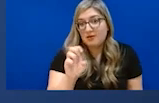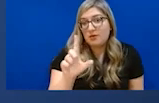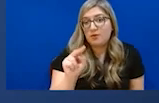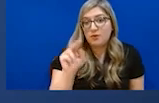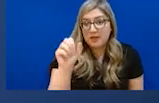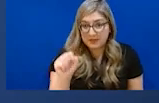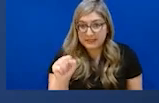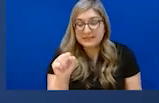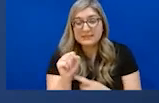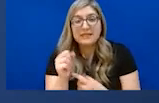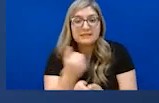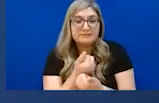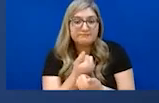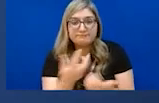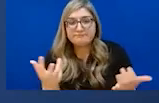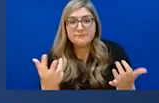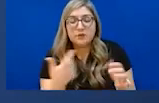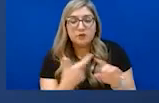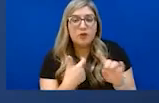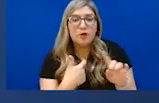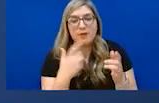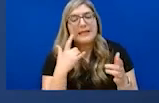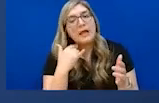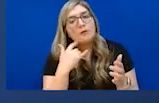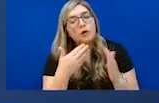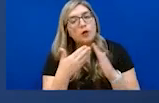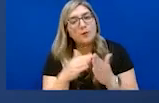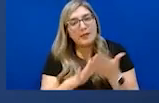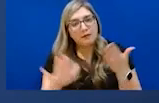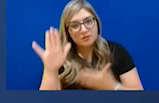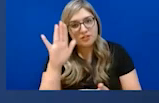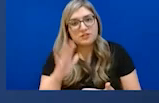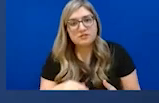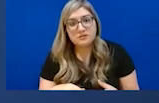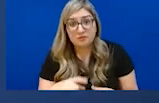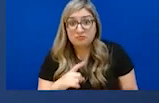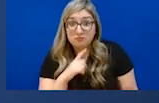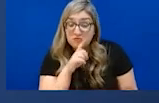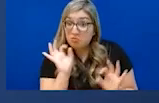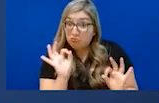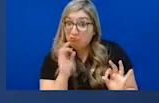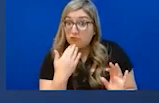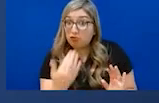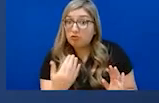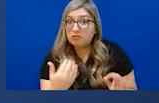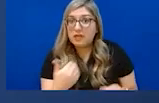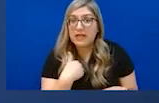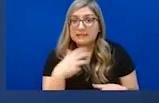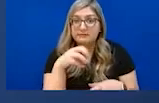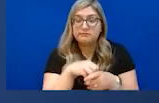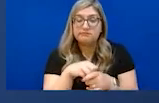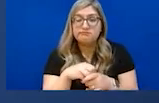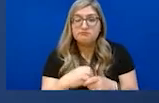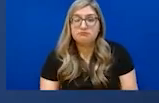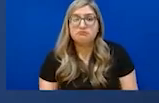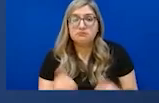California Community Colleges. There's a link in our student hub for that. It's really quite robust for students. It is